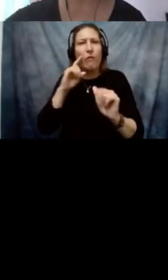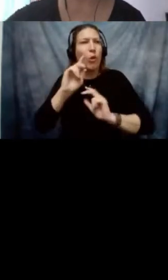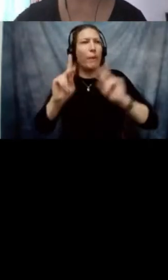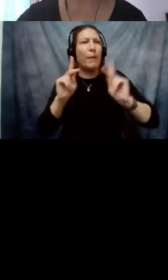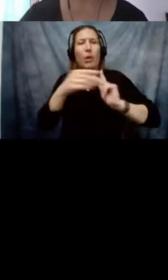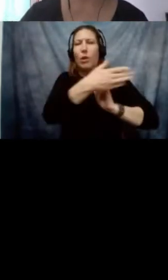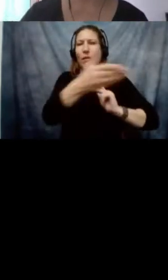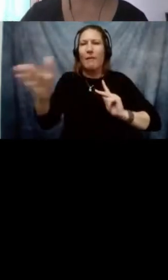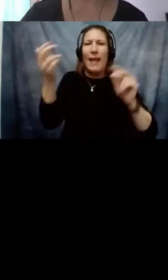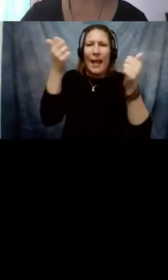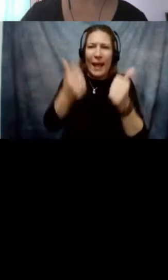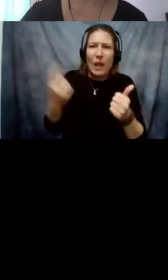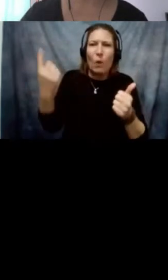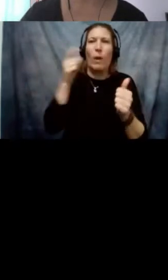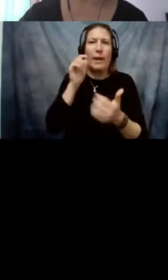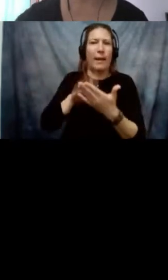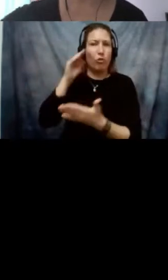of learner challenges.